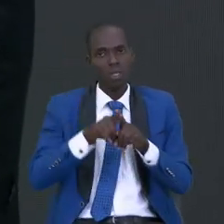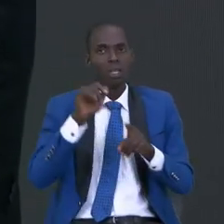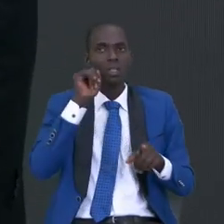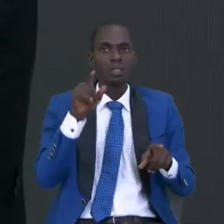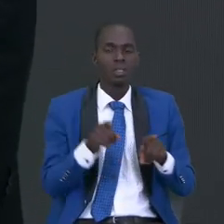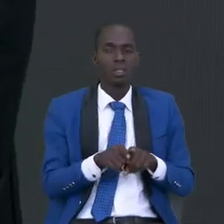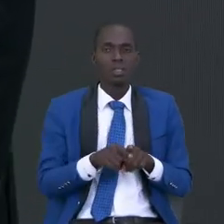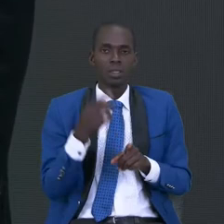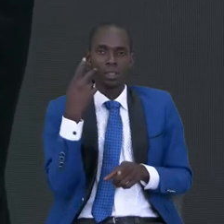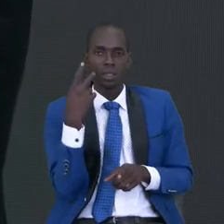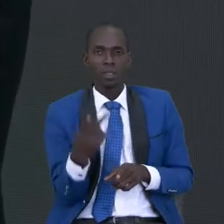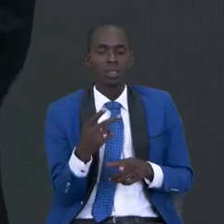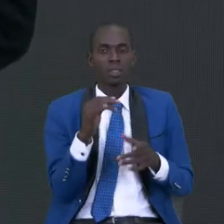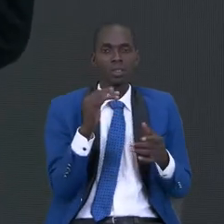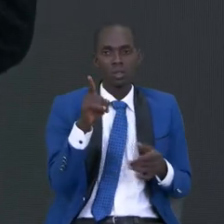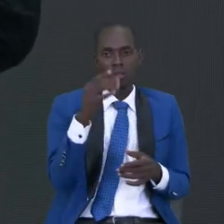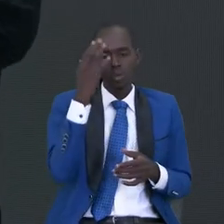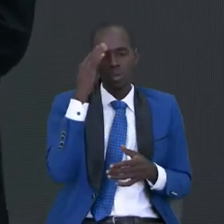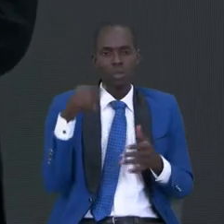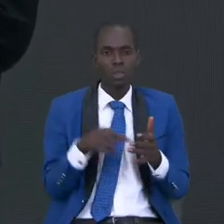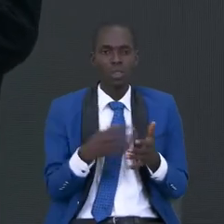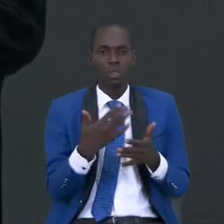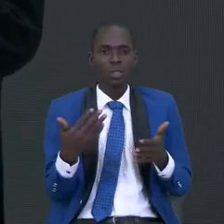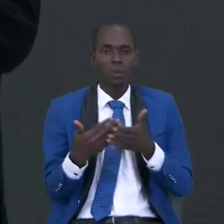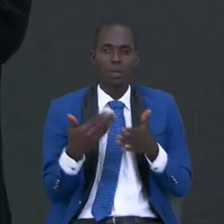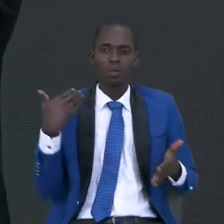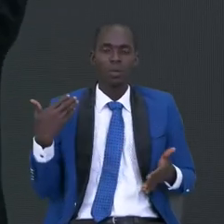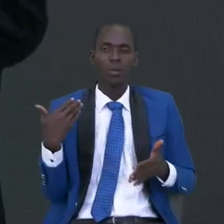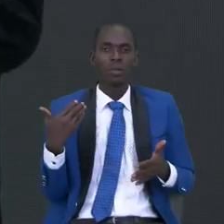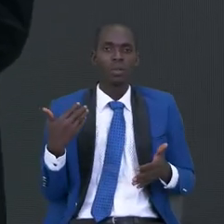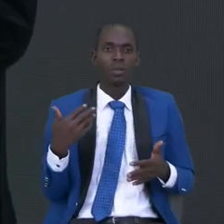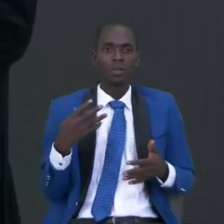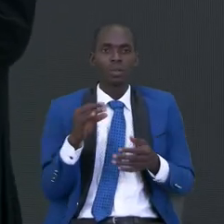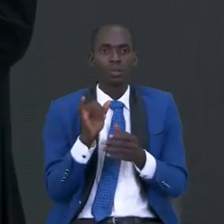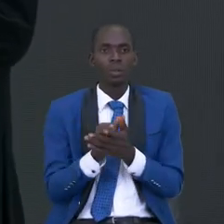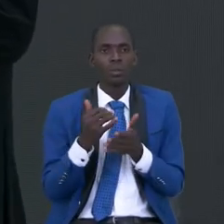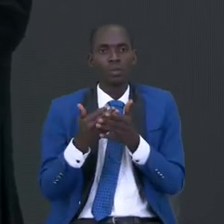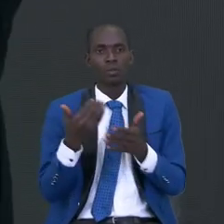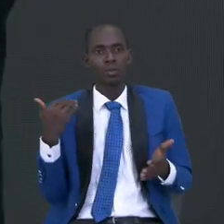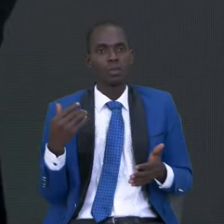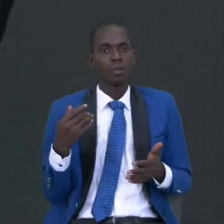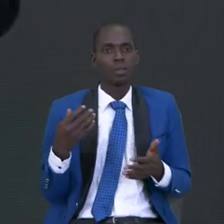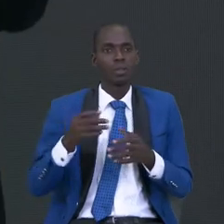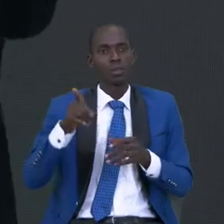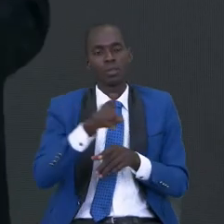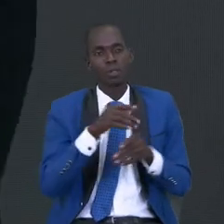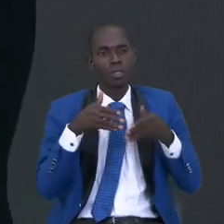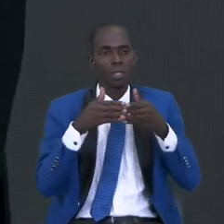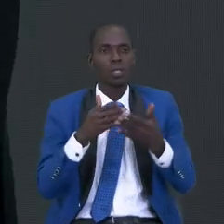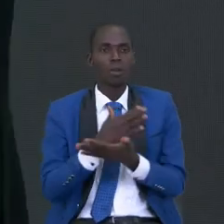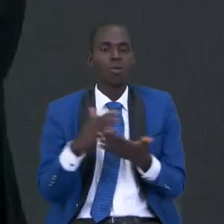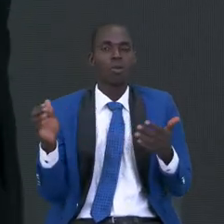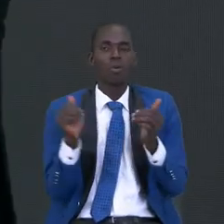ye know these things before, beware lest ye also, being led